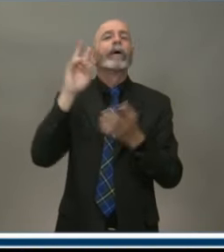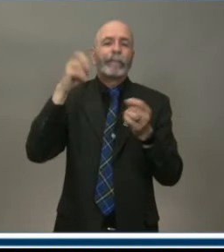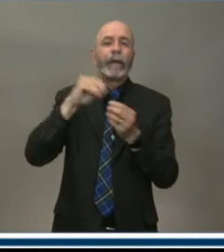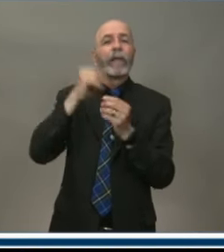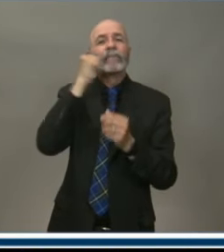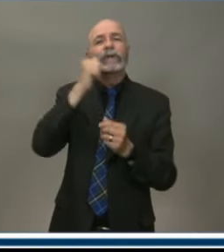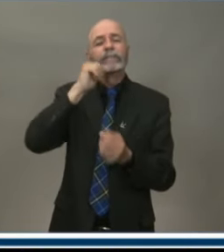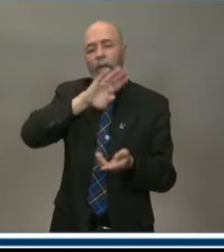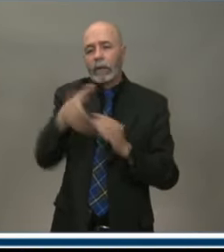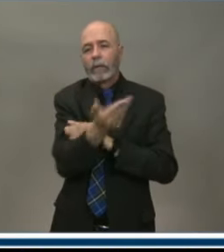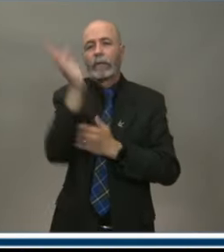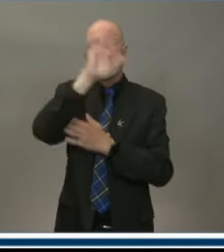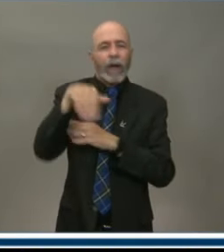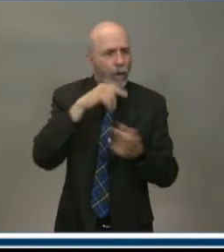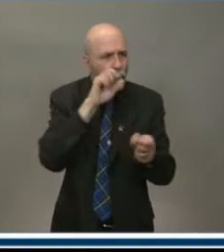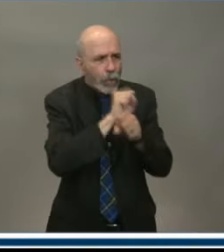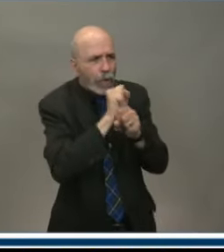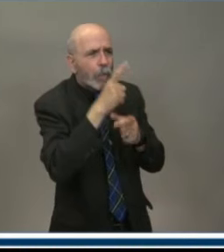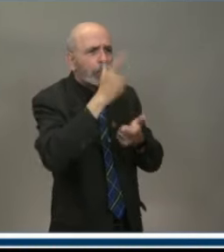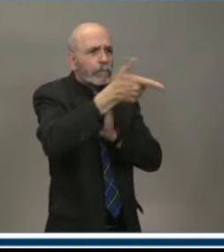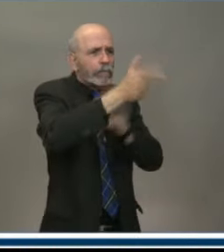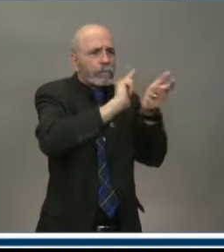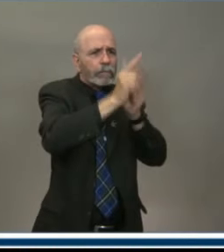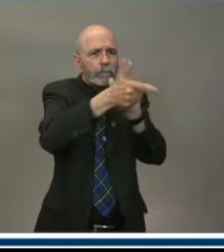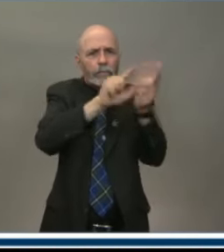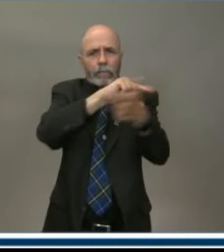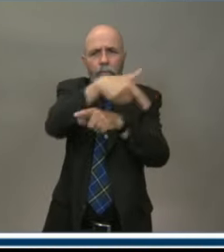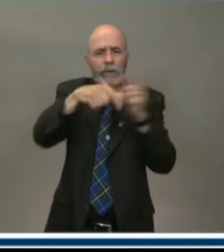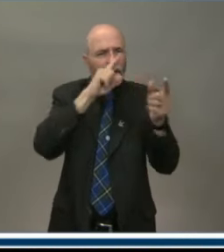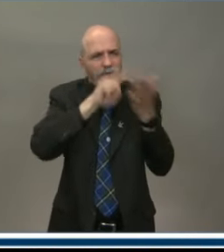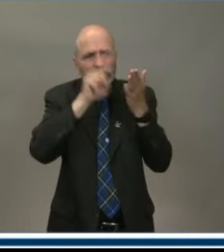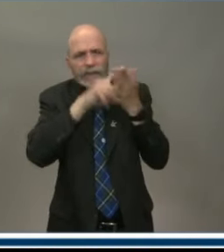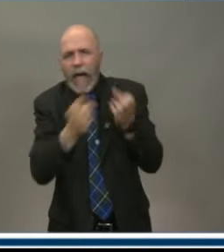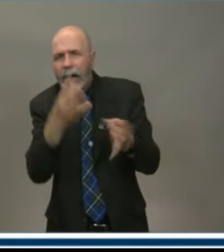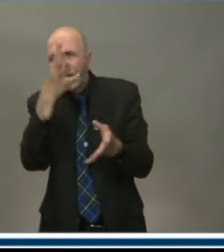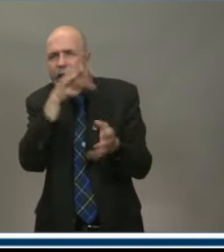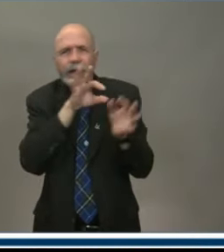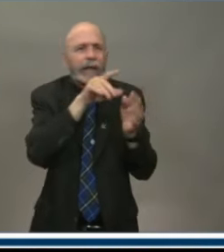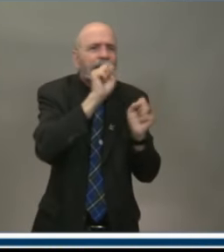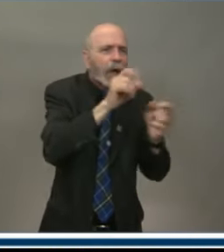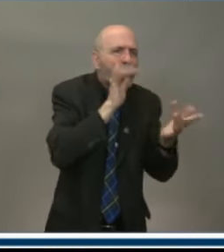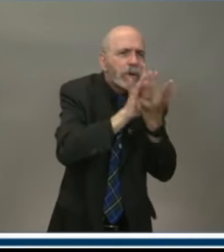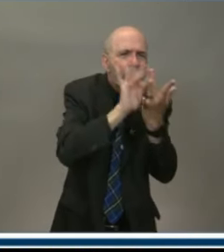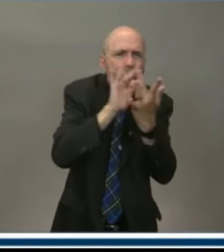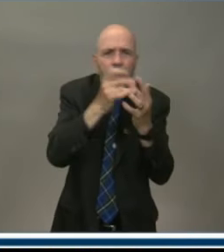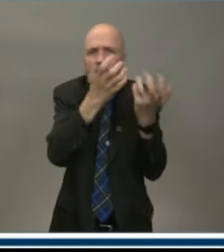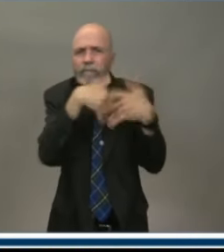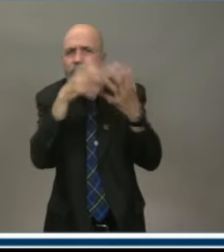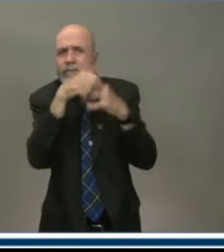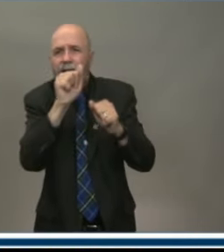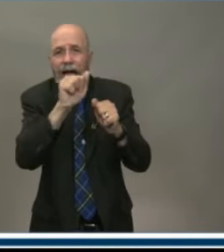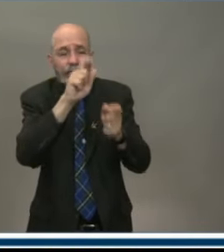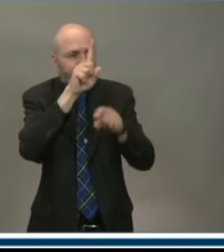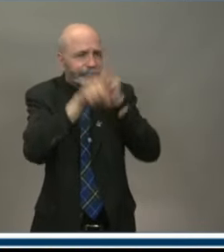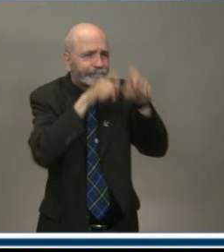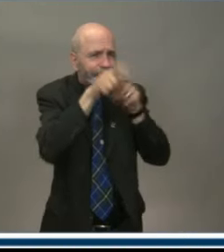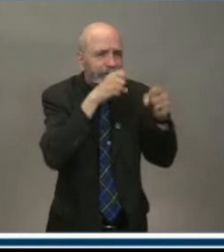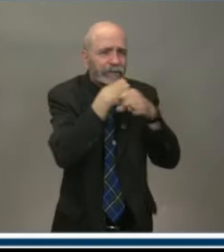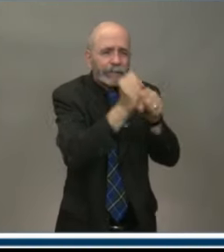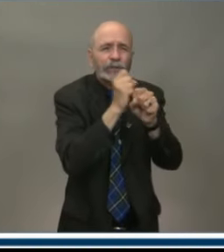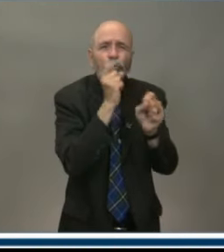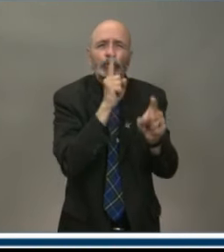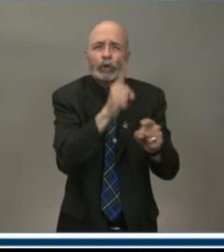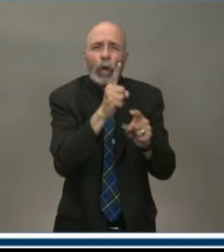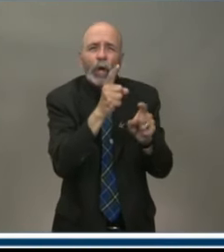virtually into doing the contact tracing. They're being supported by our health promotion staff. I've been assured